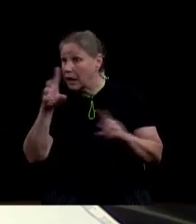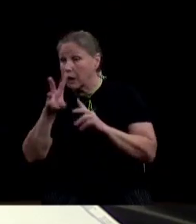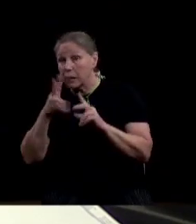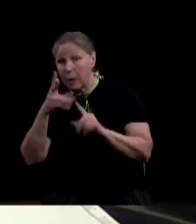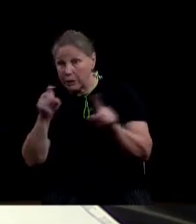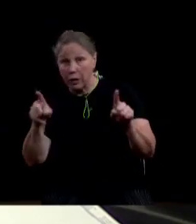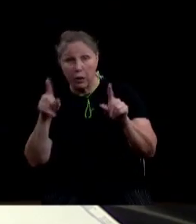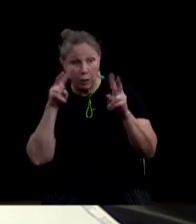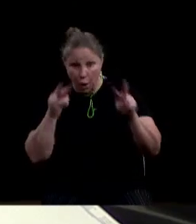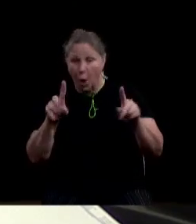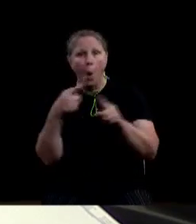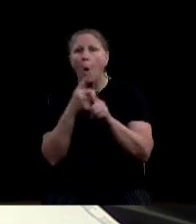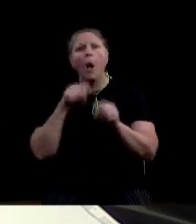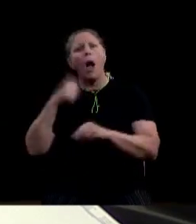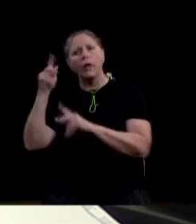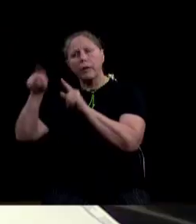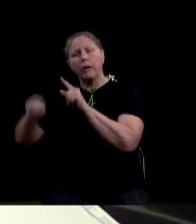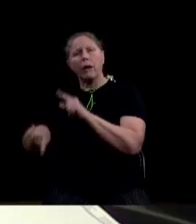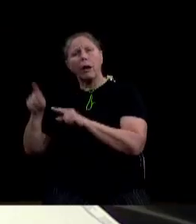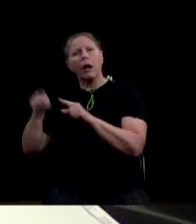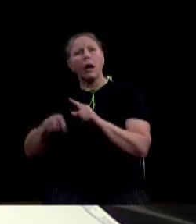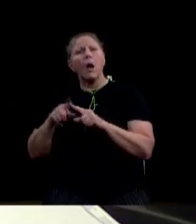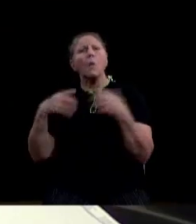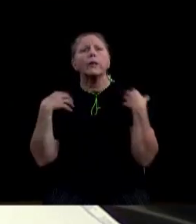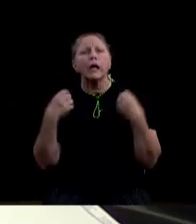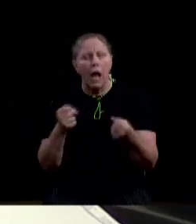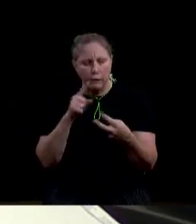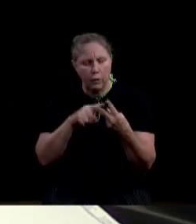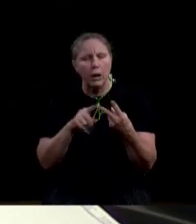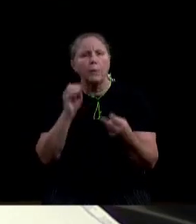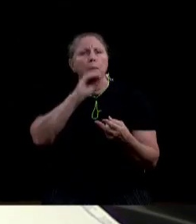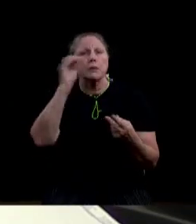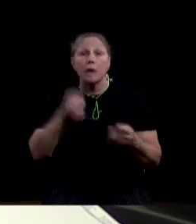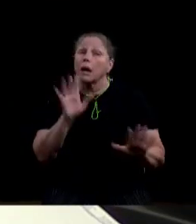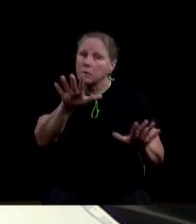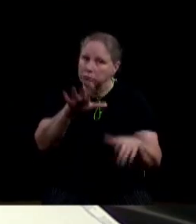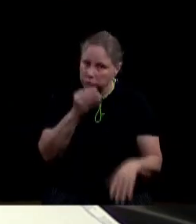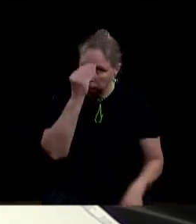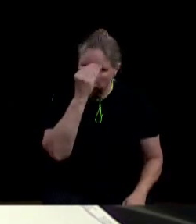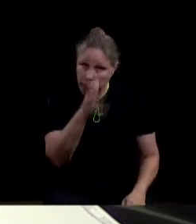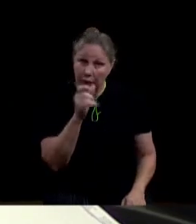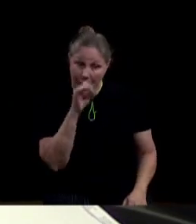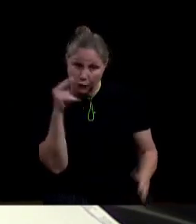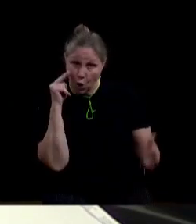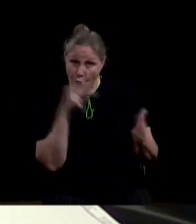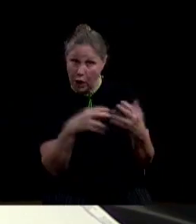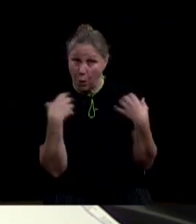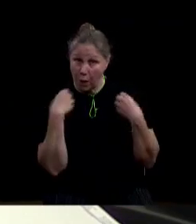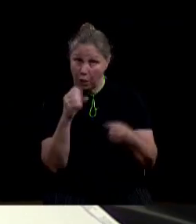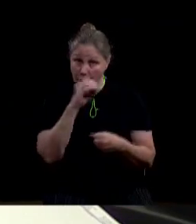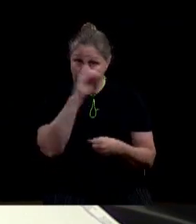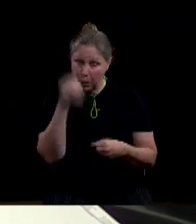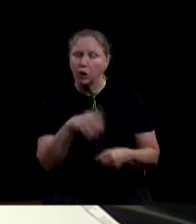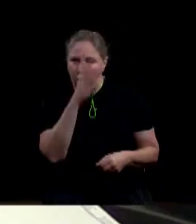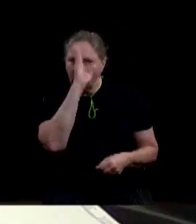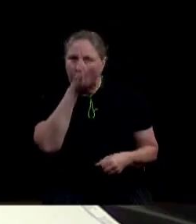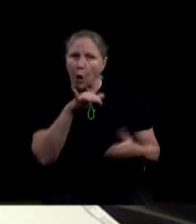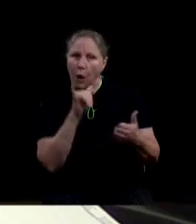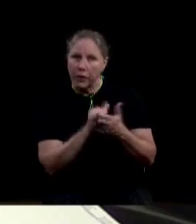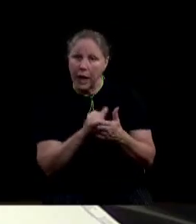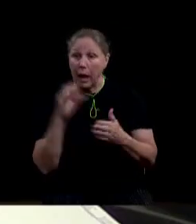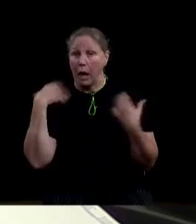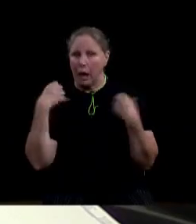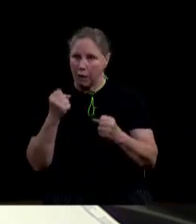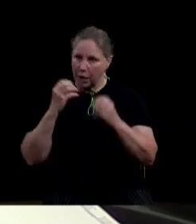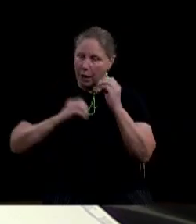recovery rate? Which, by the way, if you did so, you would know it is a lot higher than the death rate. According